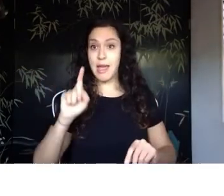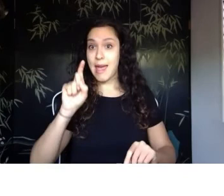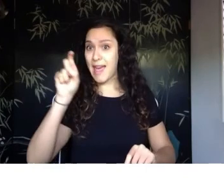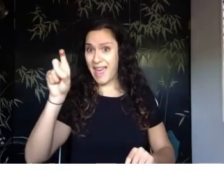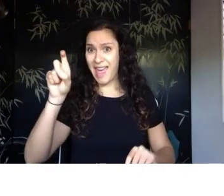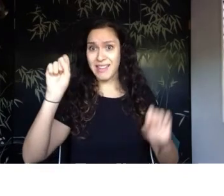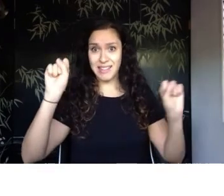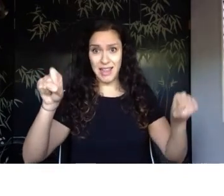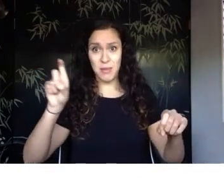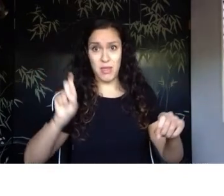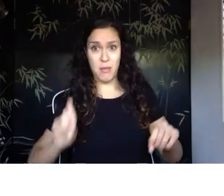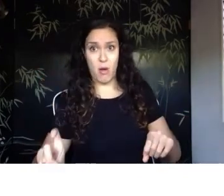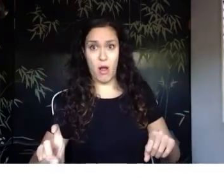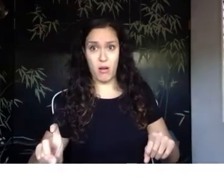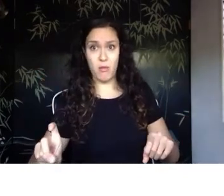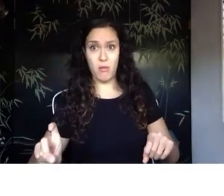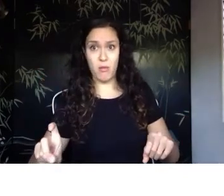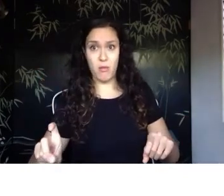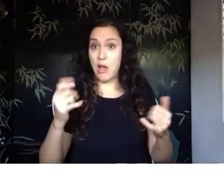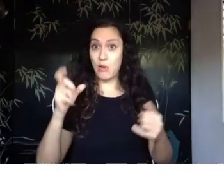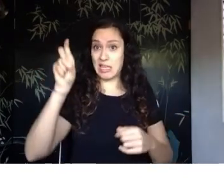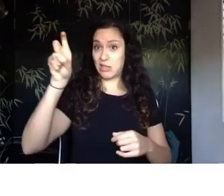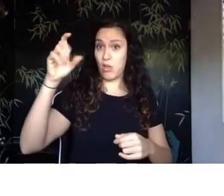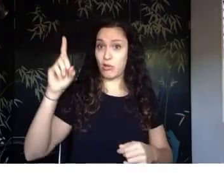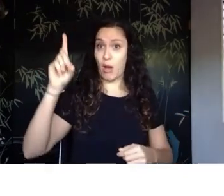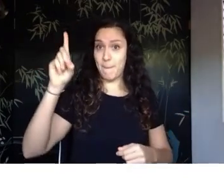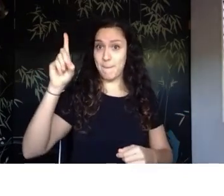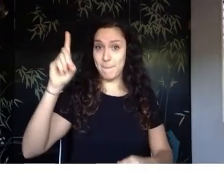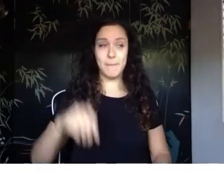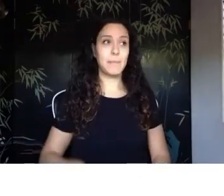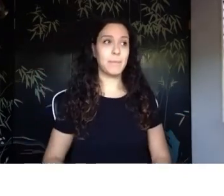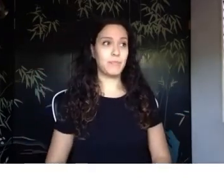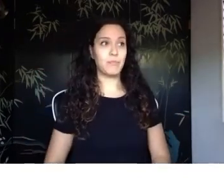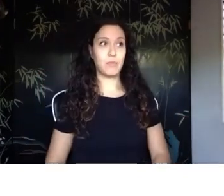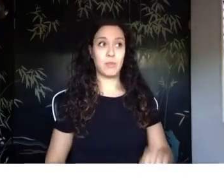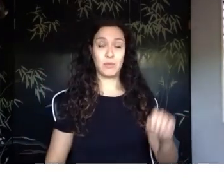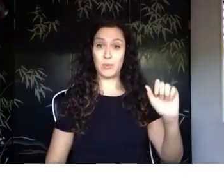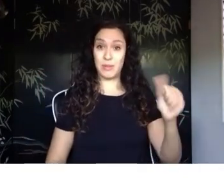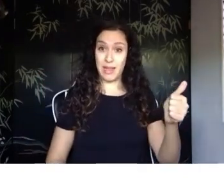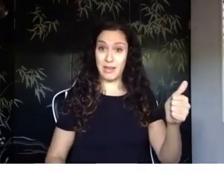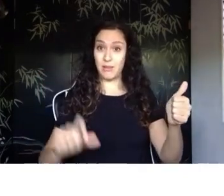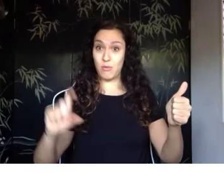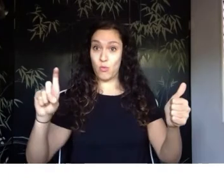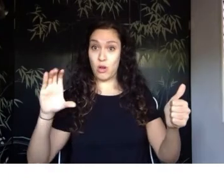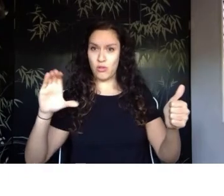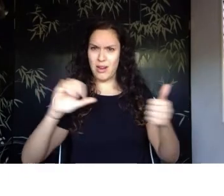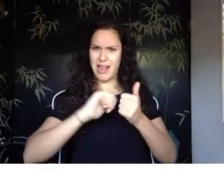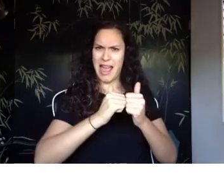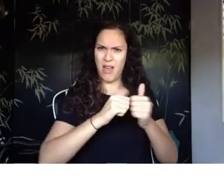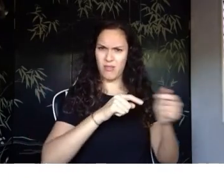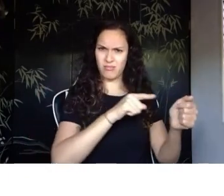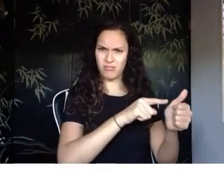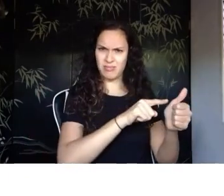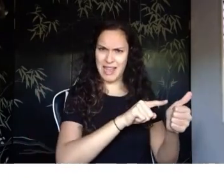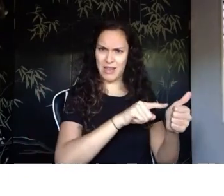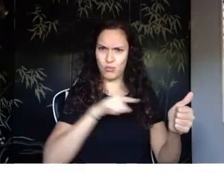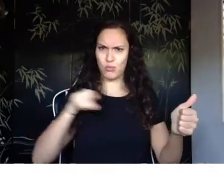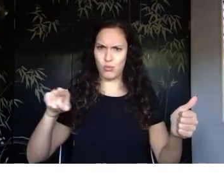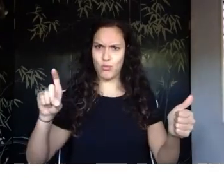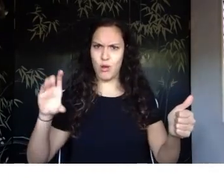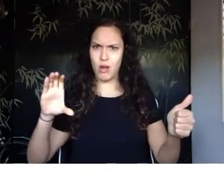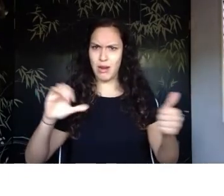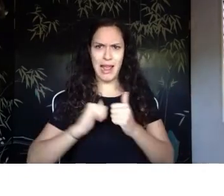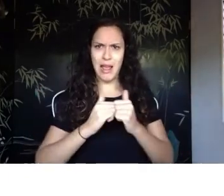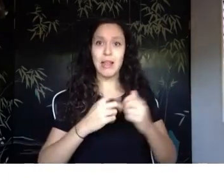numbers in the denominator. Sometimes it could be on top. X doesn't always have to be on top. X could be at the bottom. So I'm gonna say, how do I get from this number to